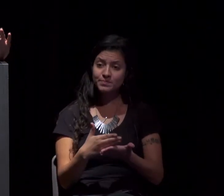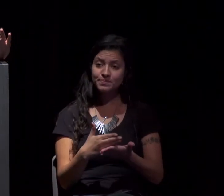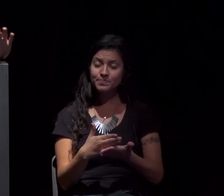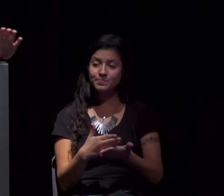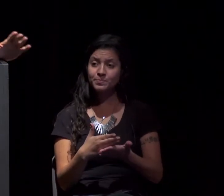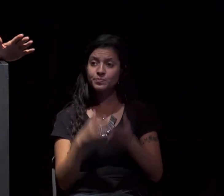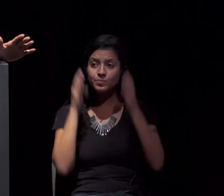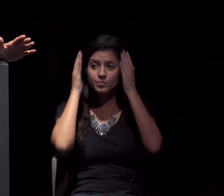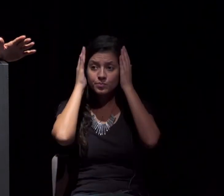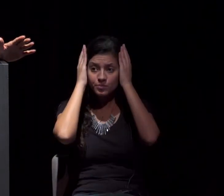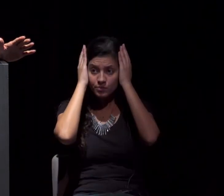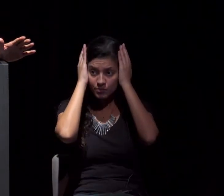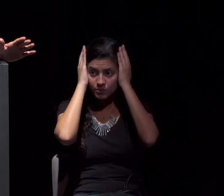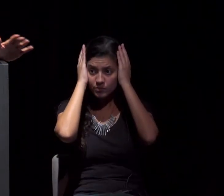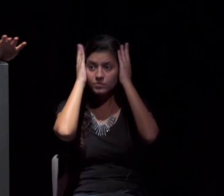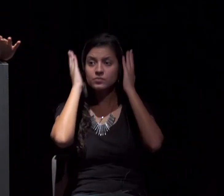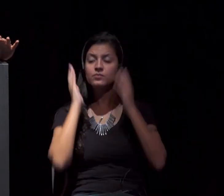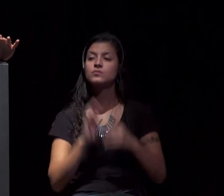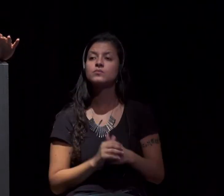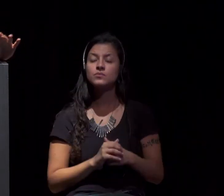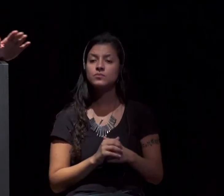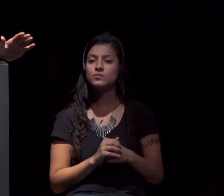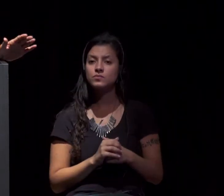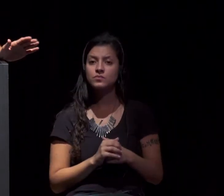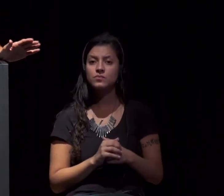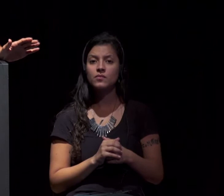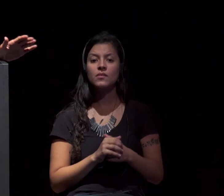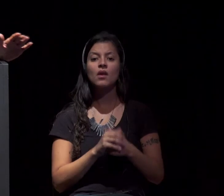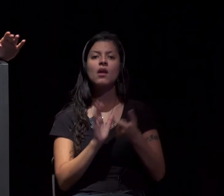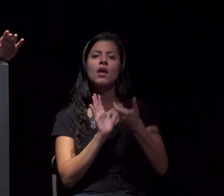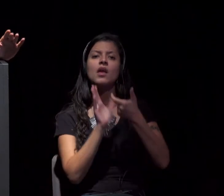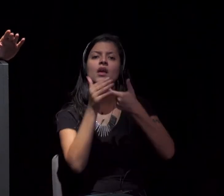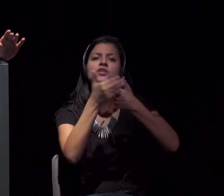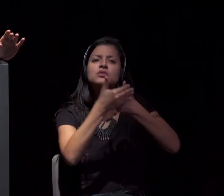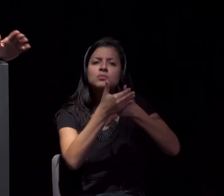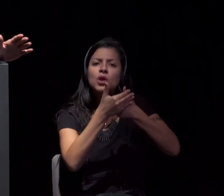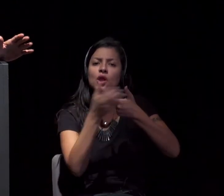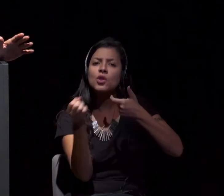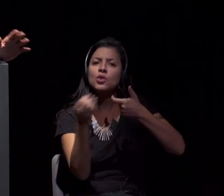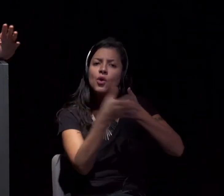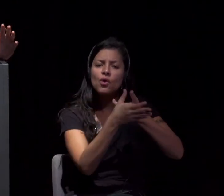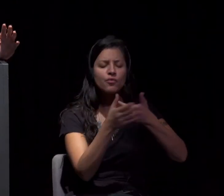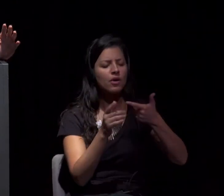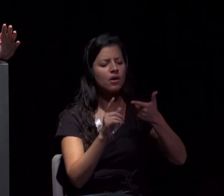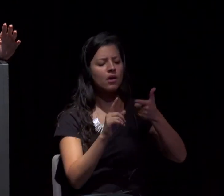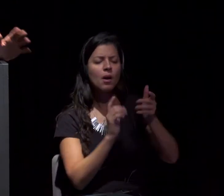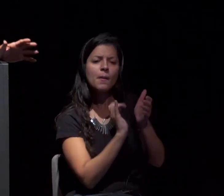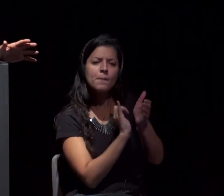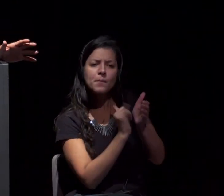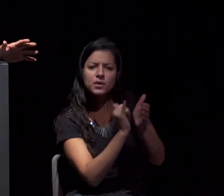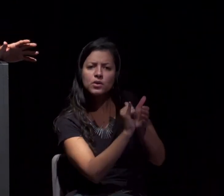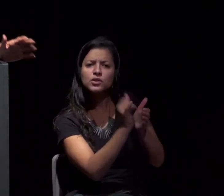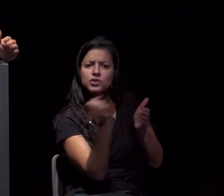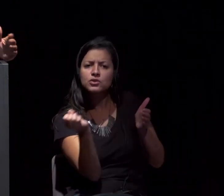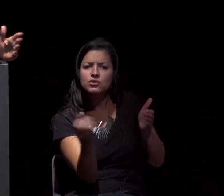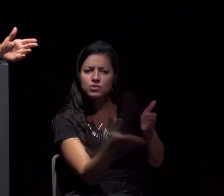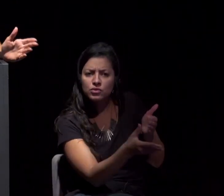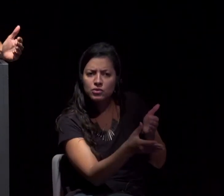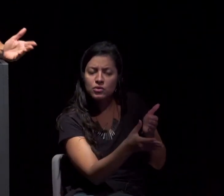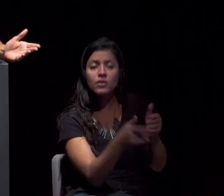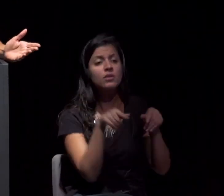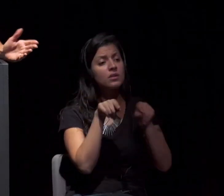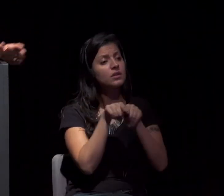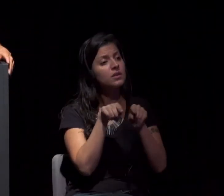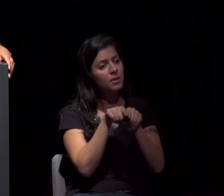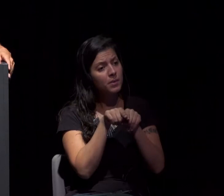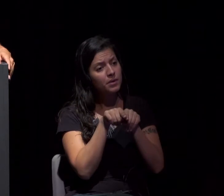differing etymology, mythology, indeed ethymology of the word Carnaval. It might be,